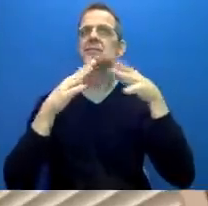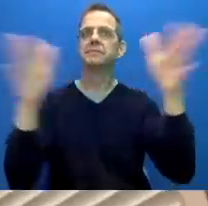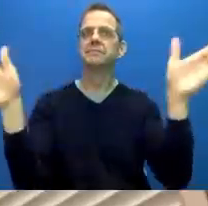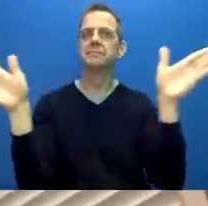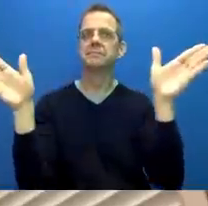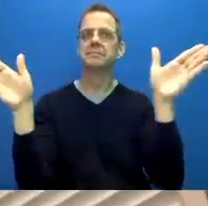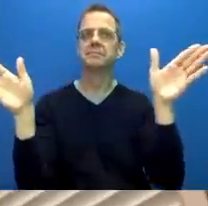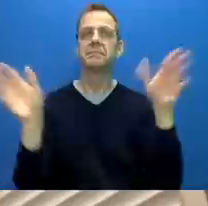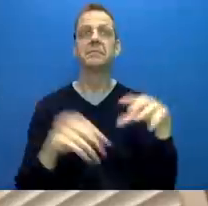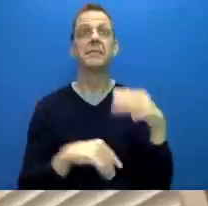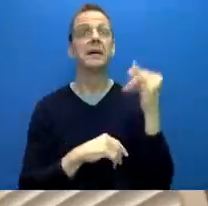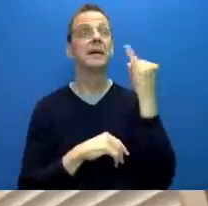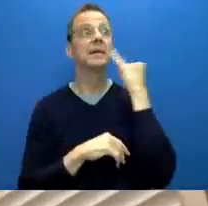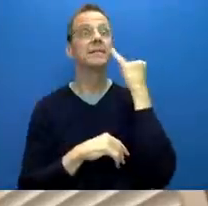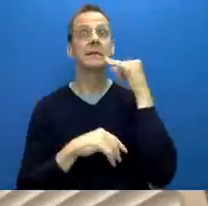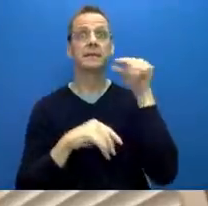stay